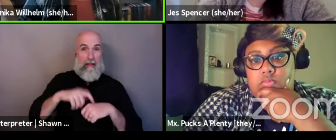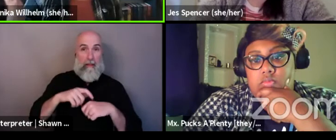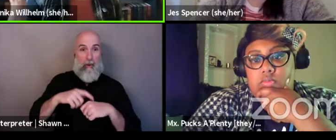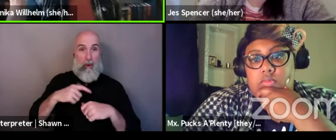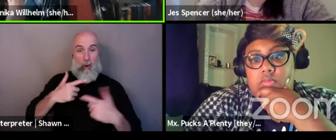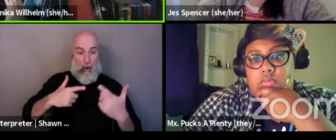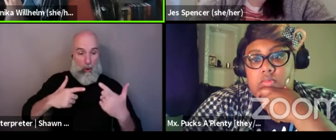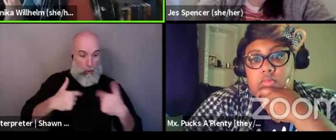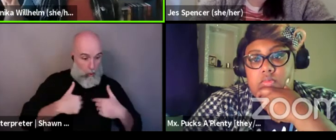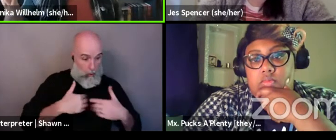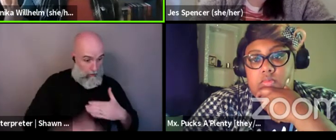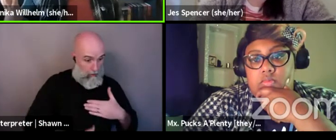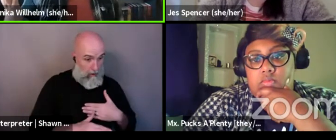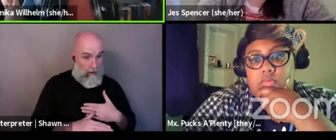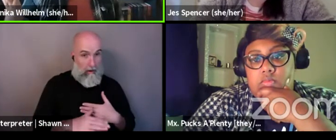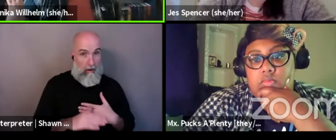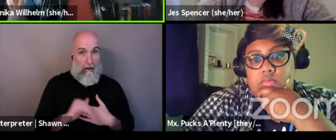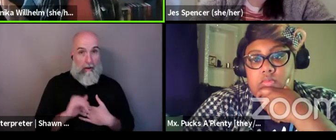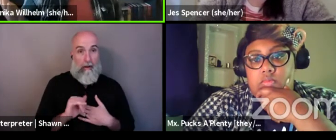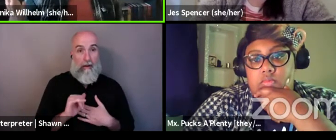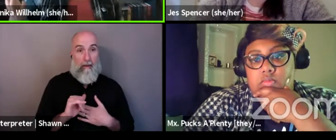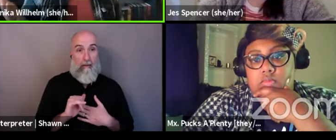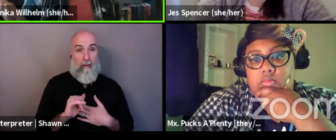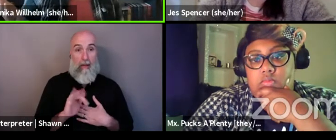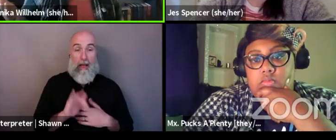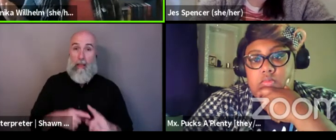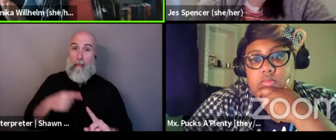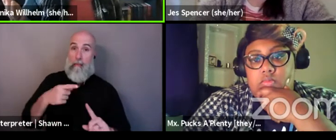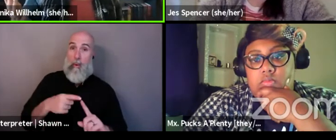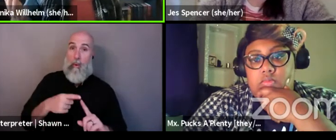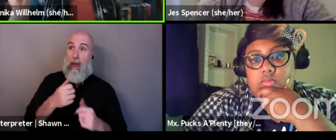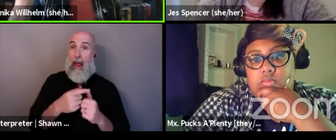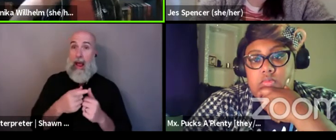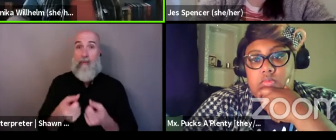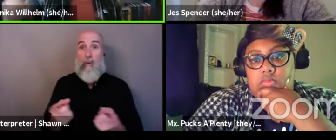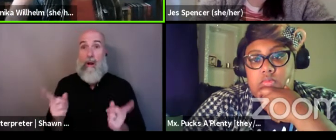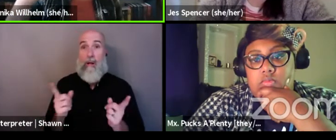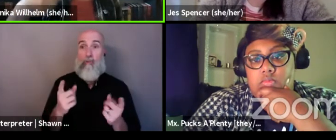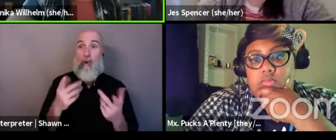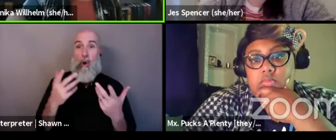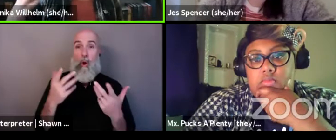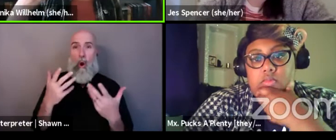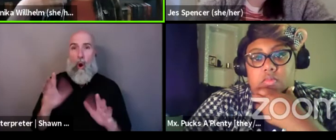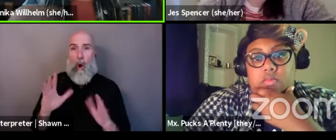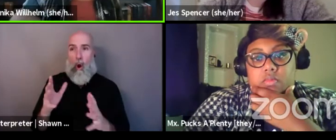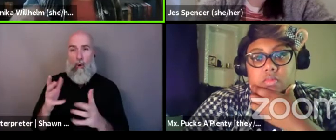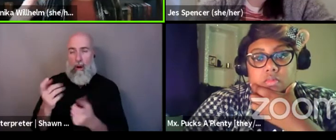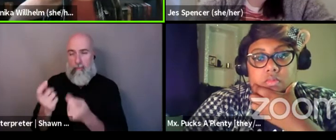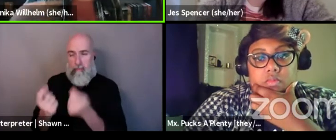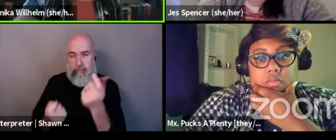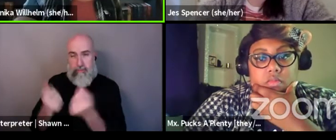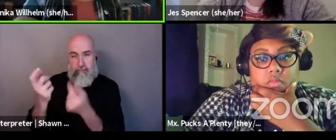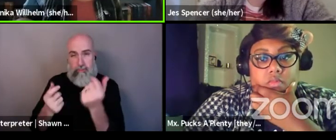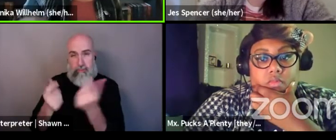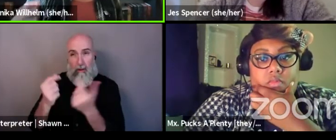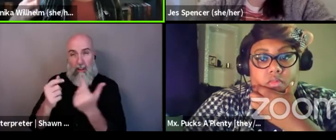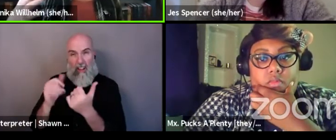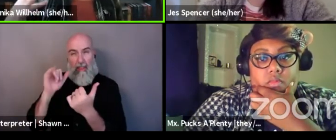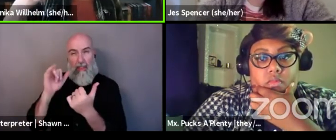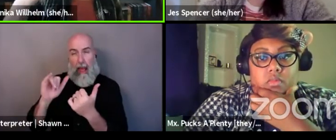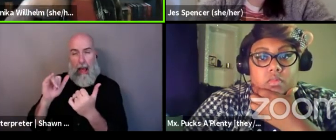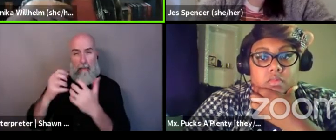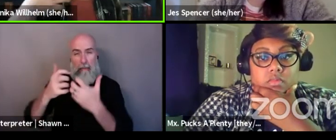having our kid was, at that point, everyone else had like stripped away the cogness of their work.